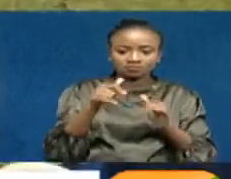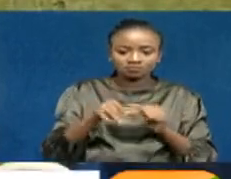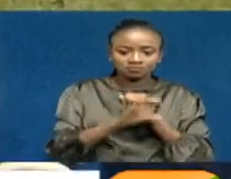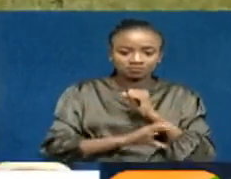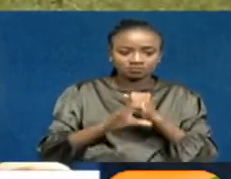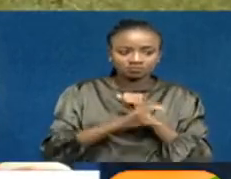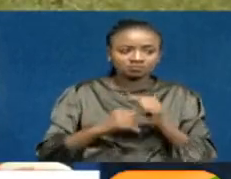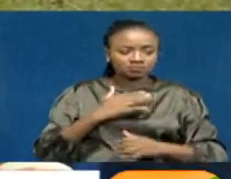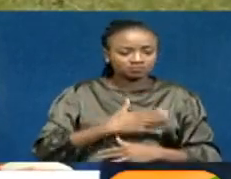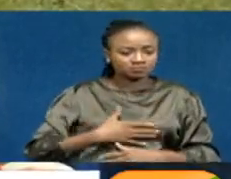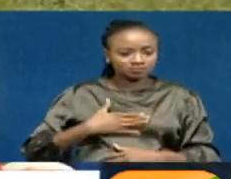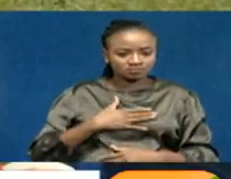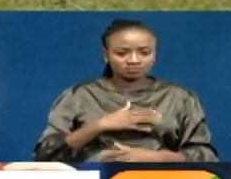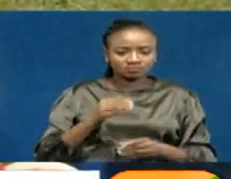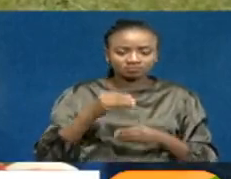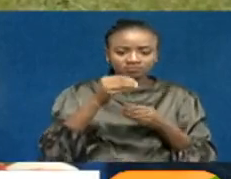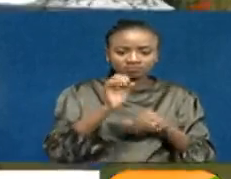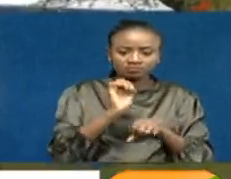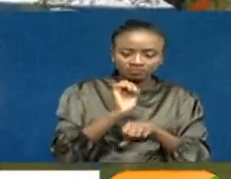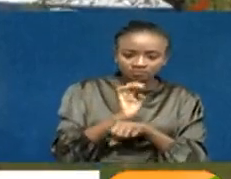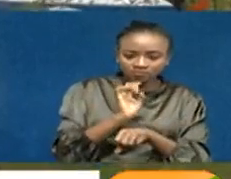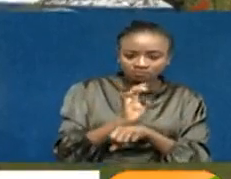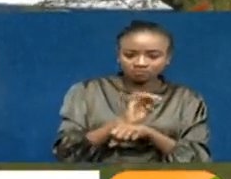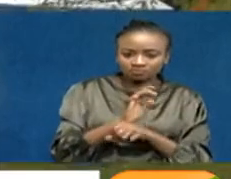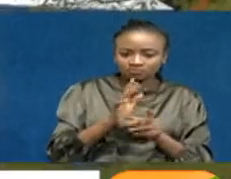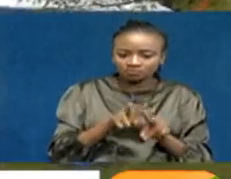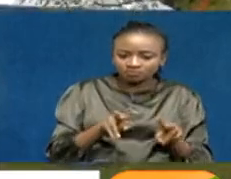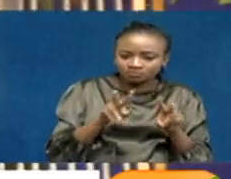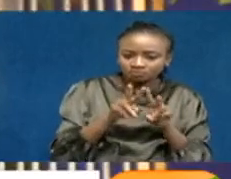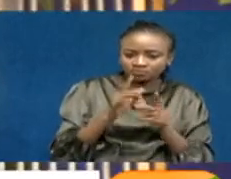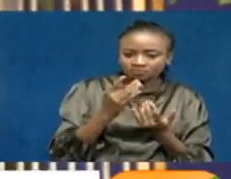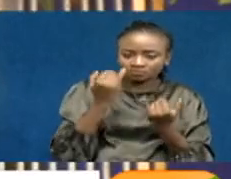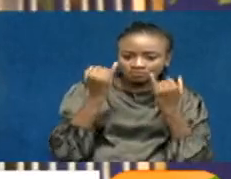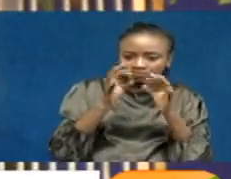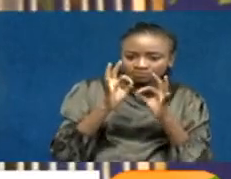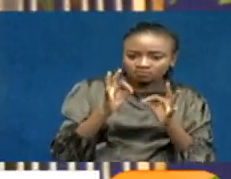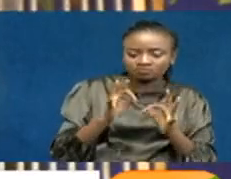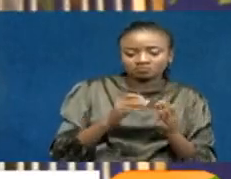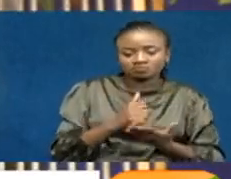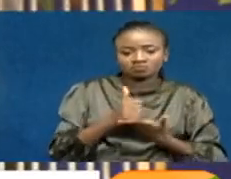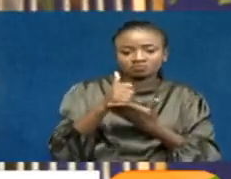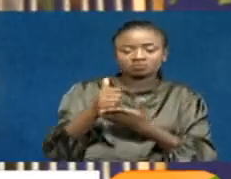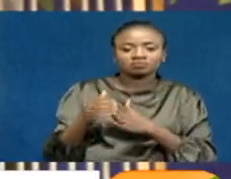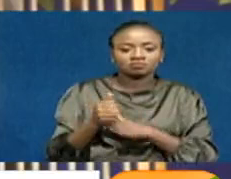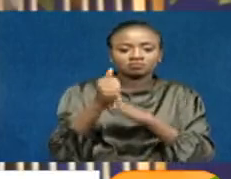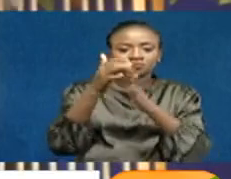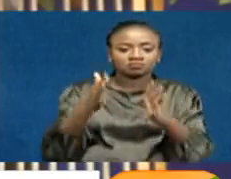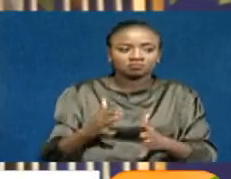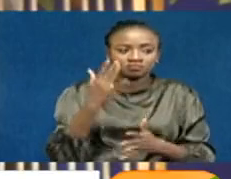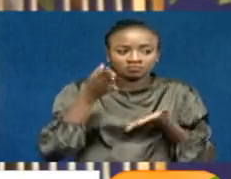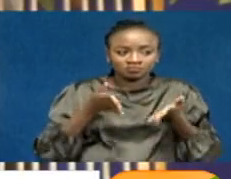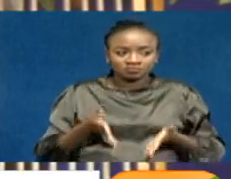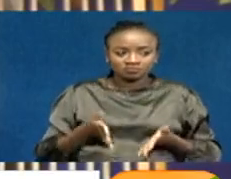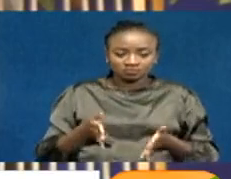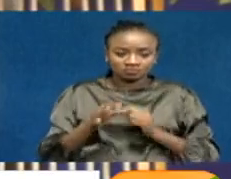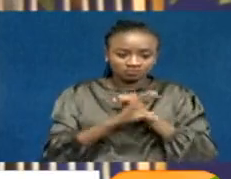step, giving guidance on values and ideals necessary for leadership. We are facing a period like no other in